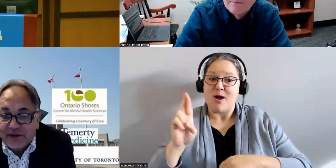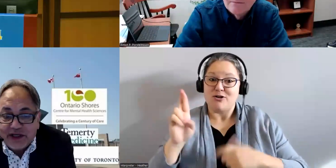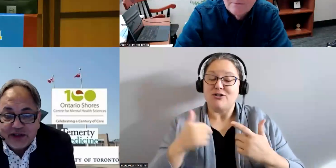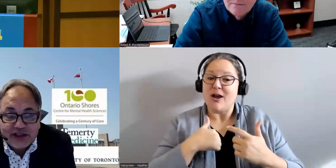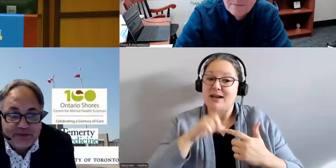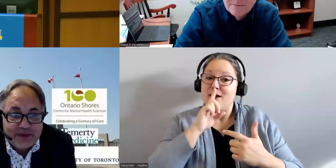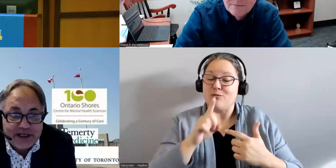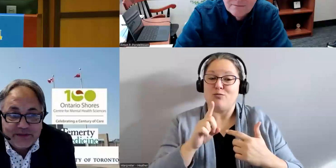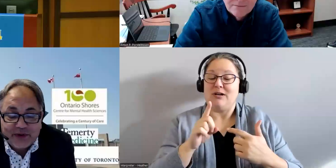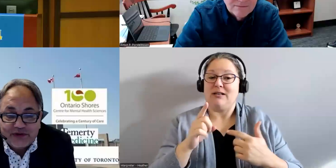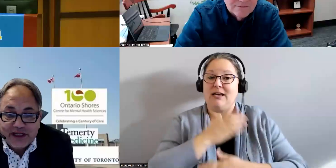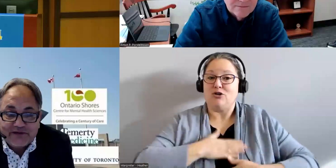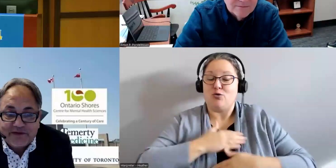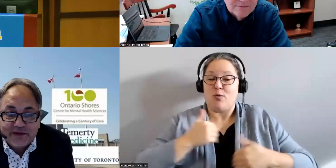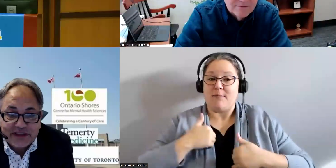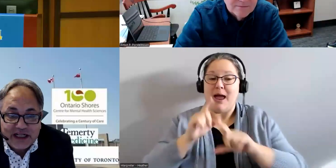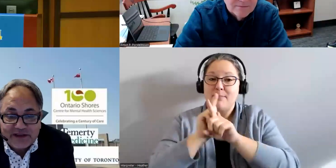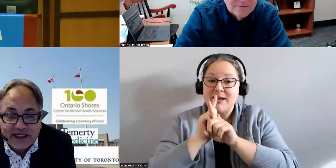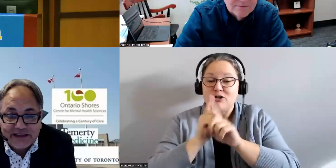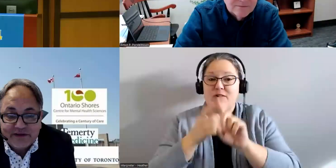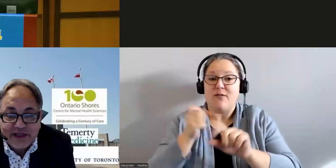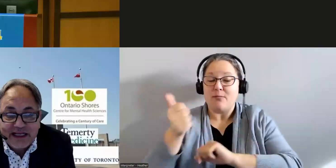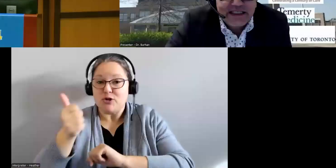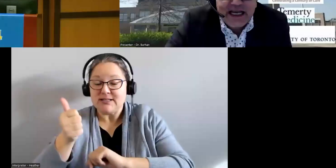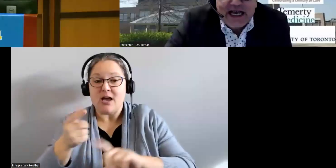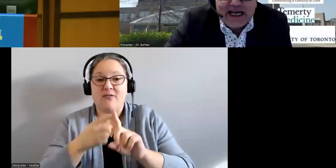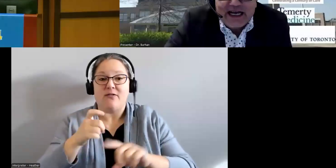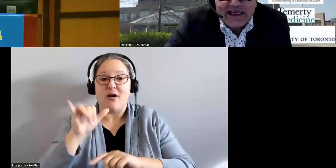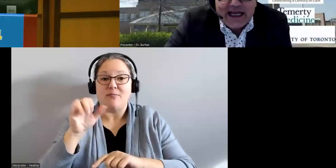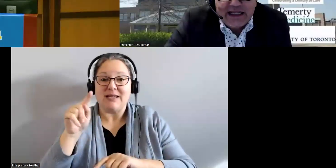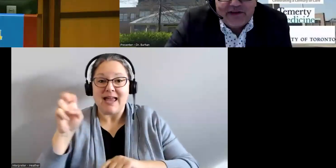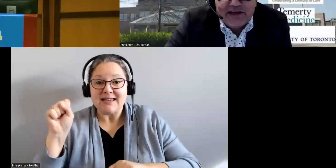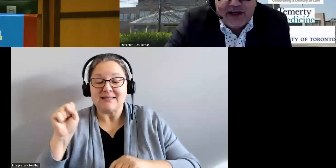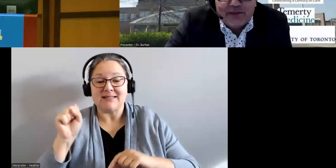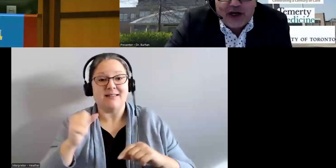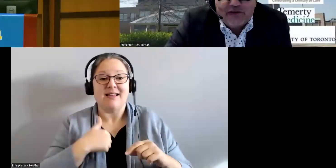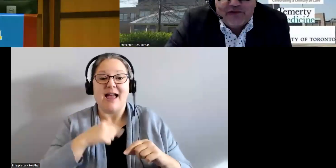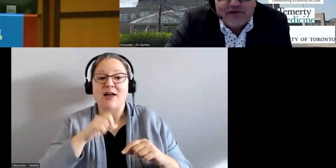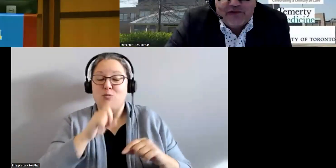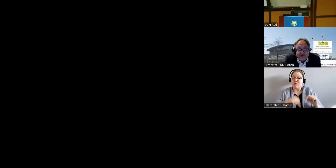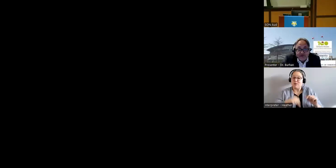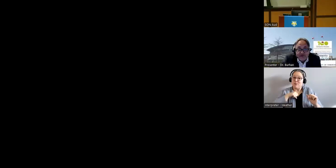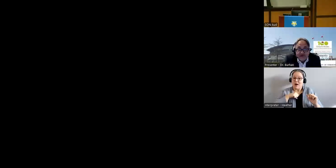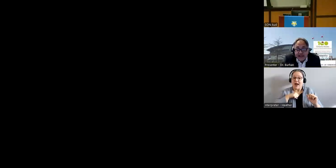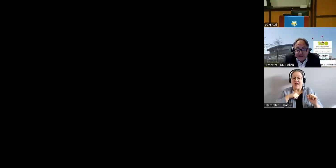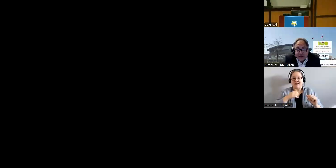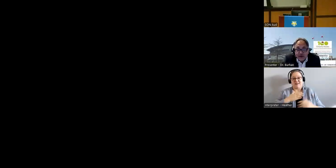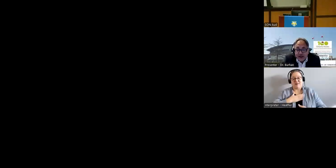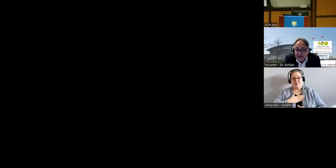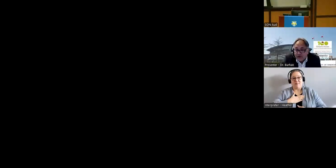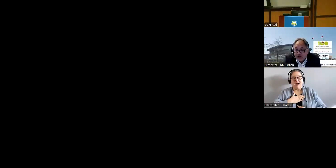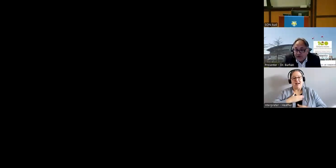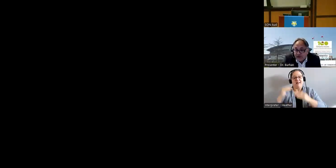from the mentorship, both from yourself and from Yates, and definitely very proud of my colleagues